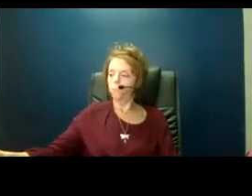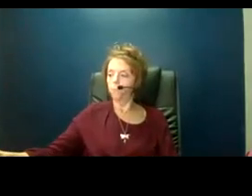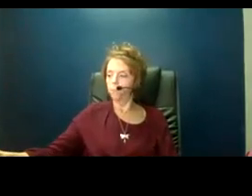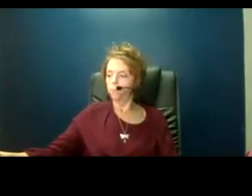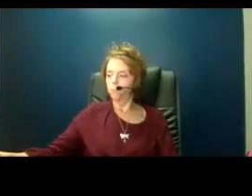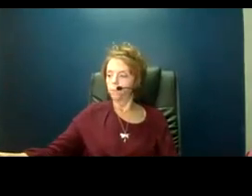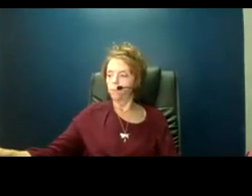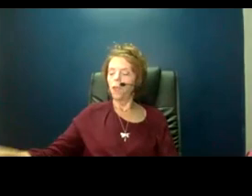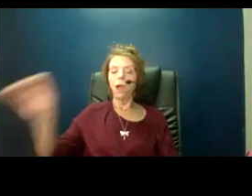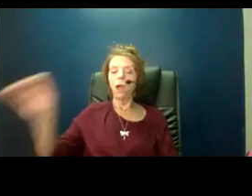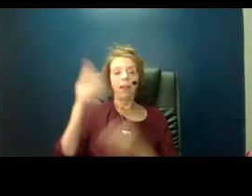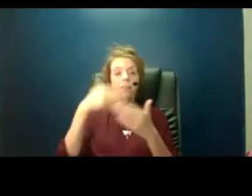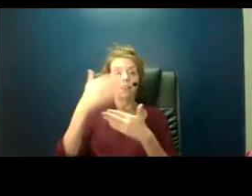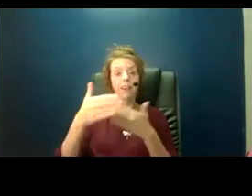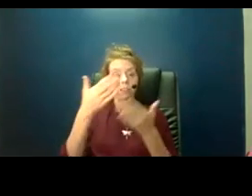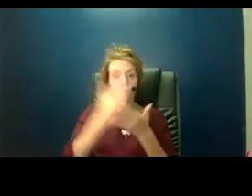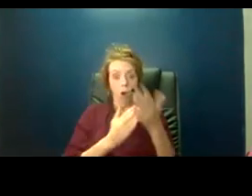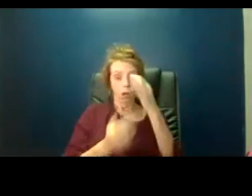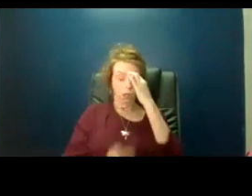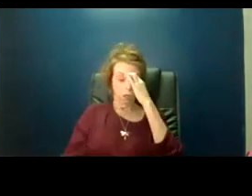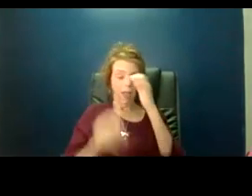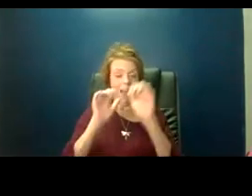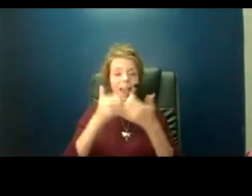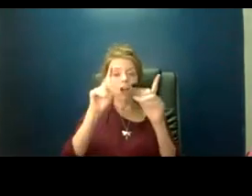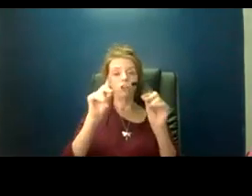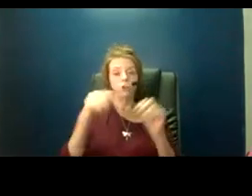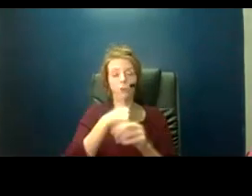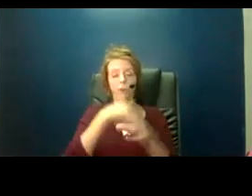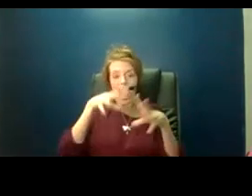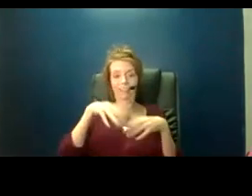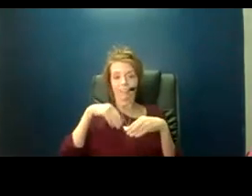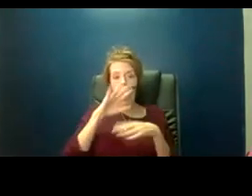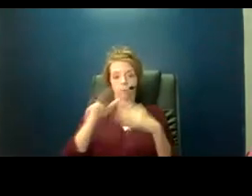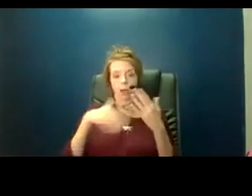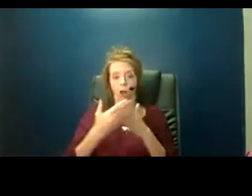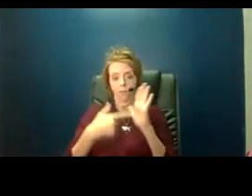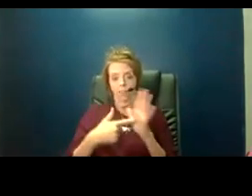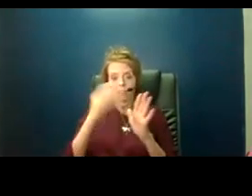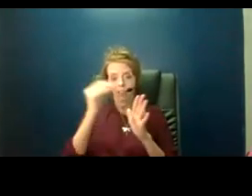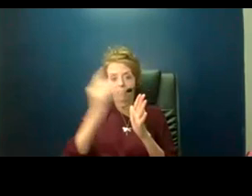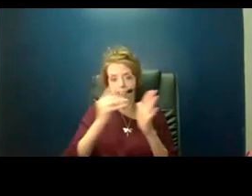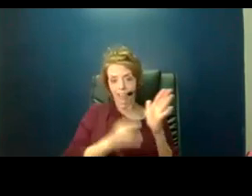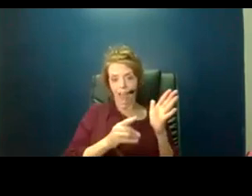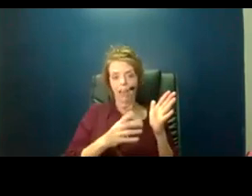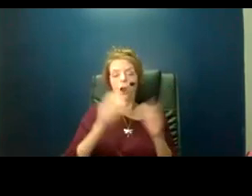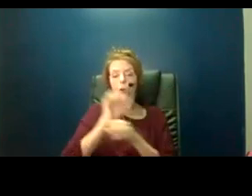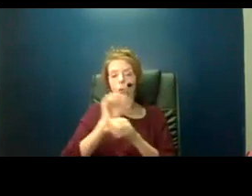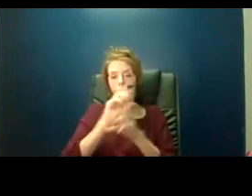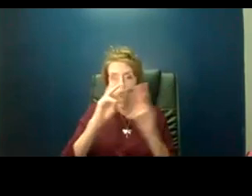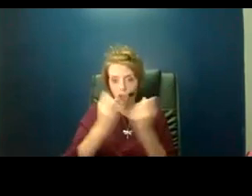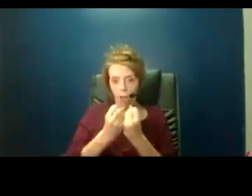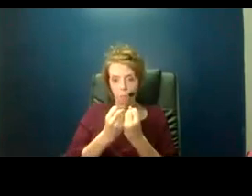The next step is, how do we then take all this and design workshops